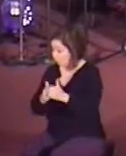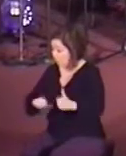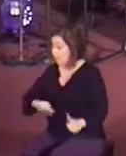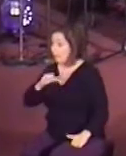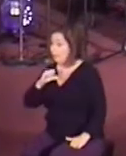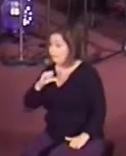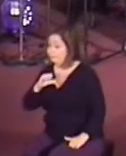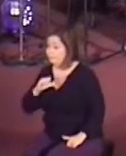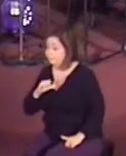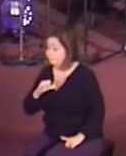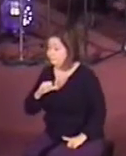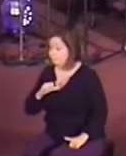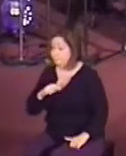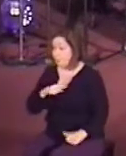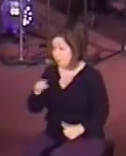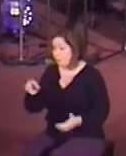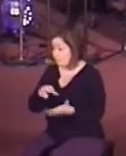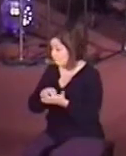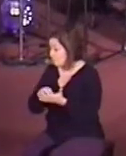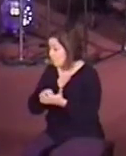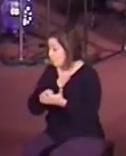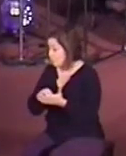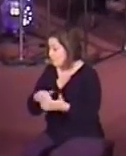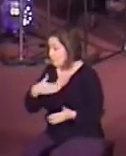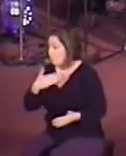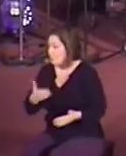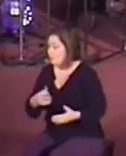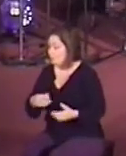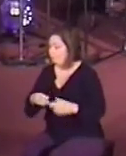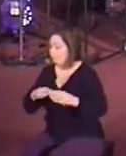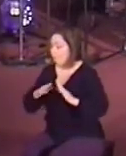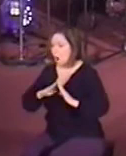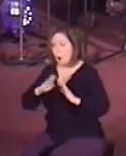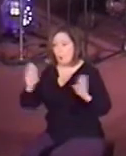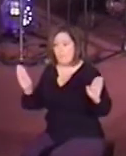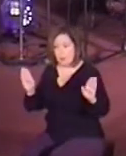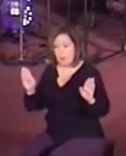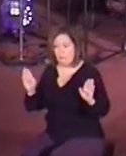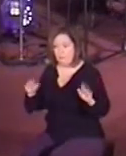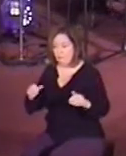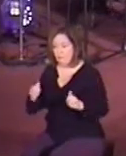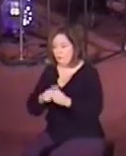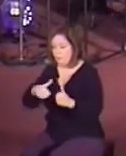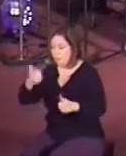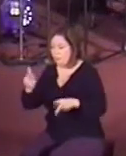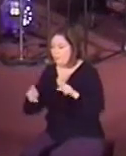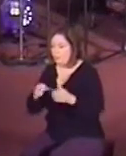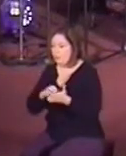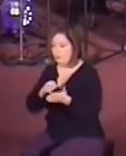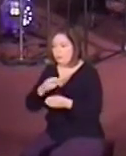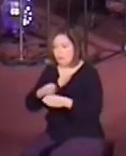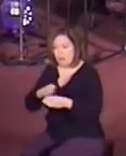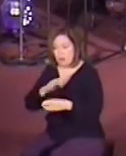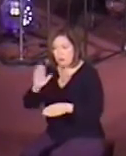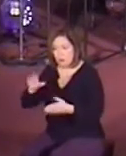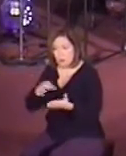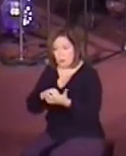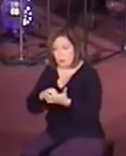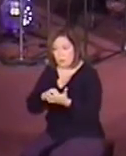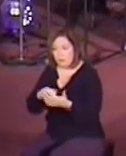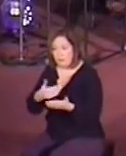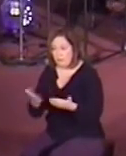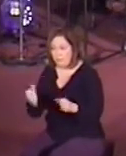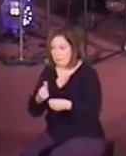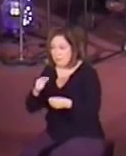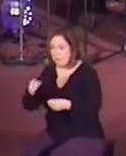person? Are you vulnerable? Are you willing to open up yourself to other people around you and share your weaknesses, what makes you